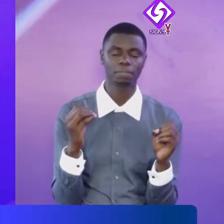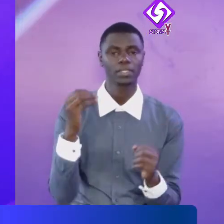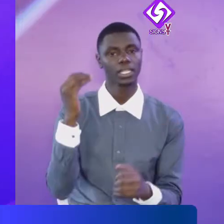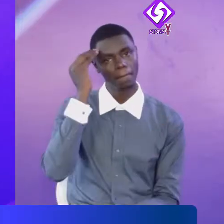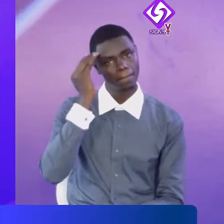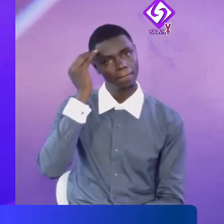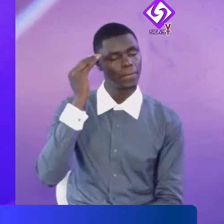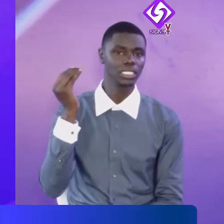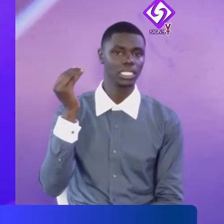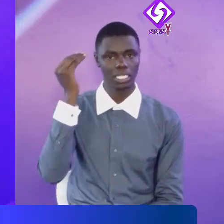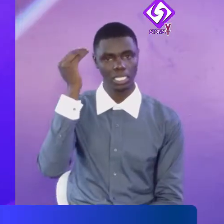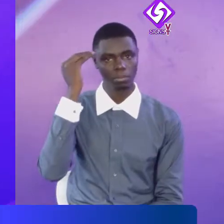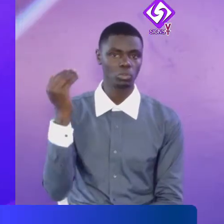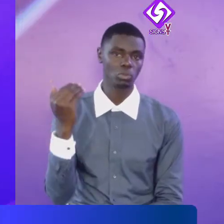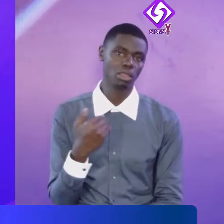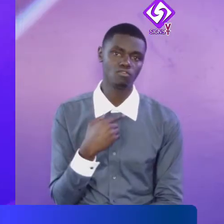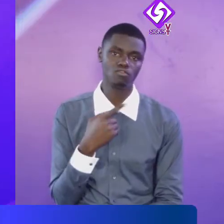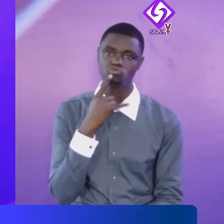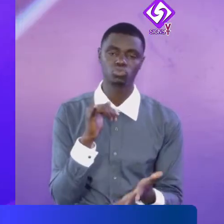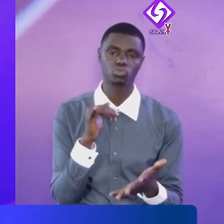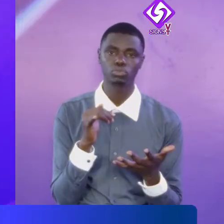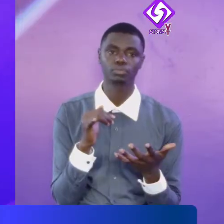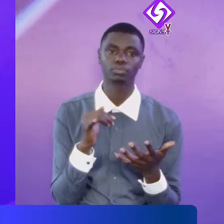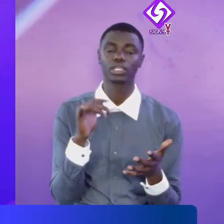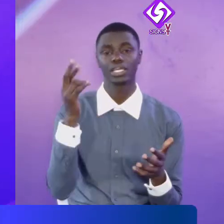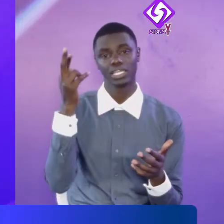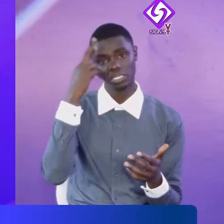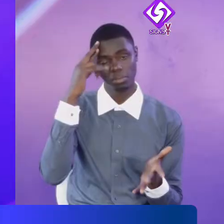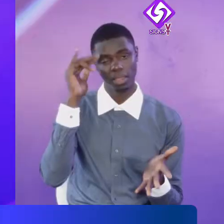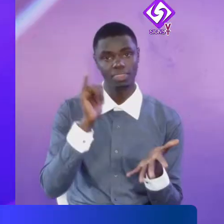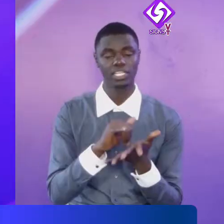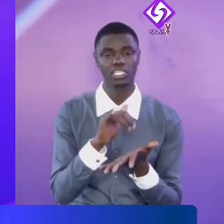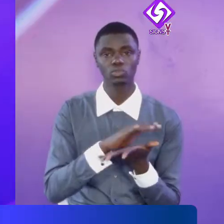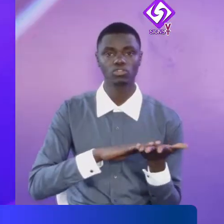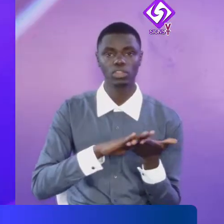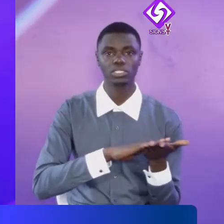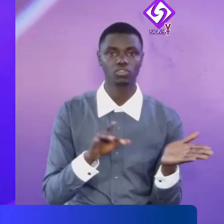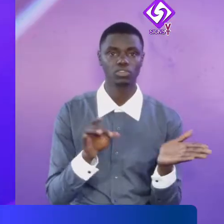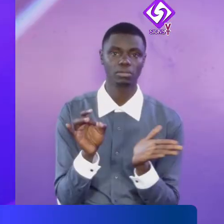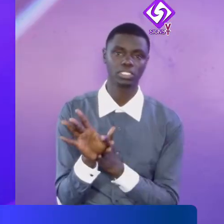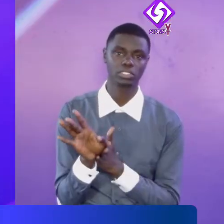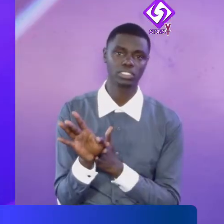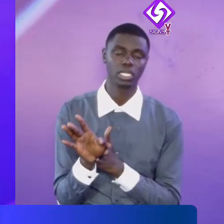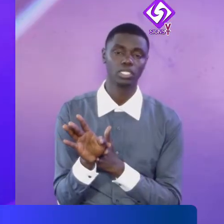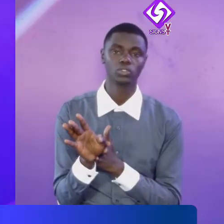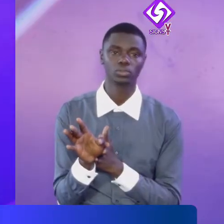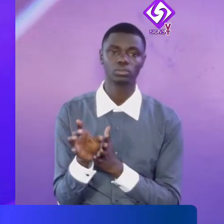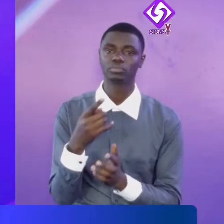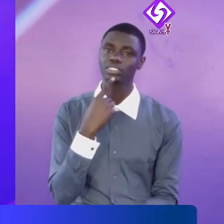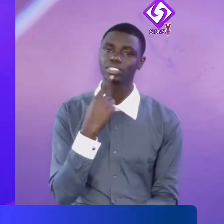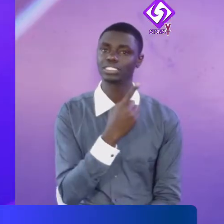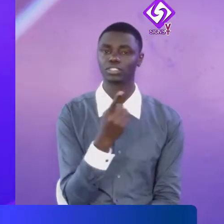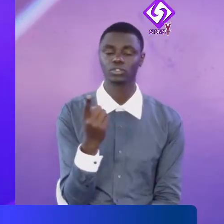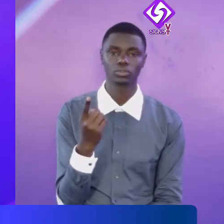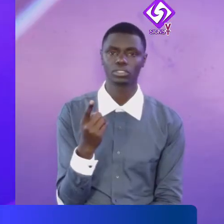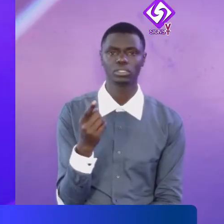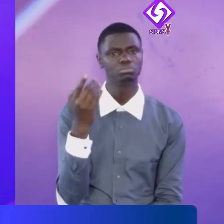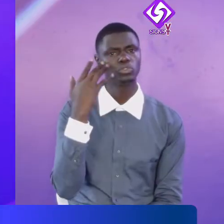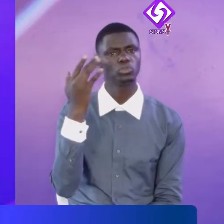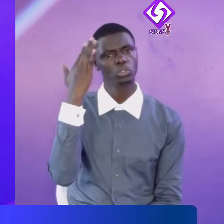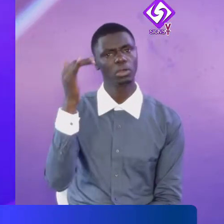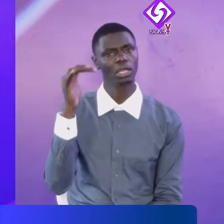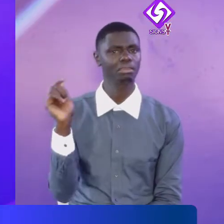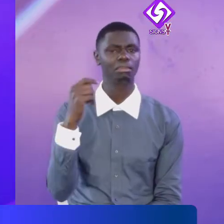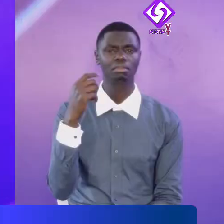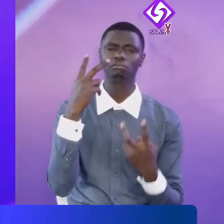mentally incapable to run the country. Remember, that's one of the bases for impeachment. Yeah. So it just tells you that normally, I don't know why Kenyans are